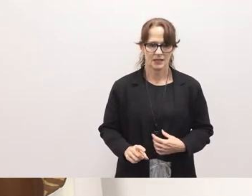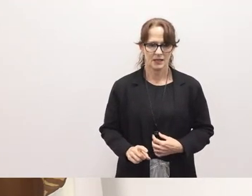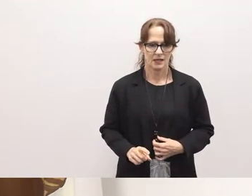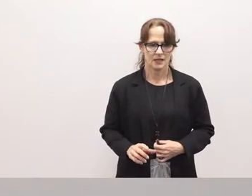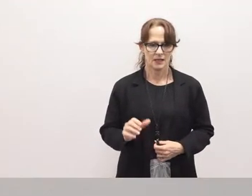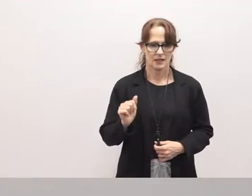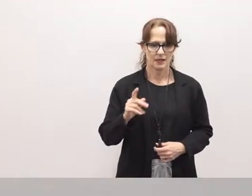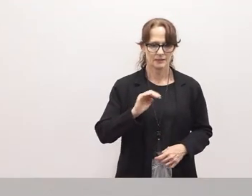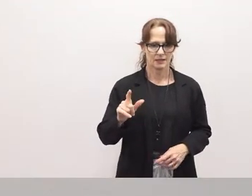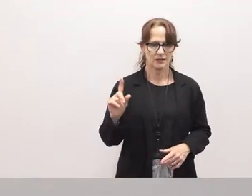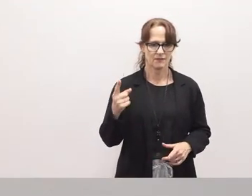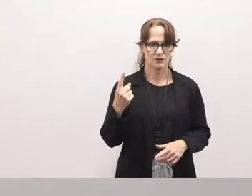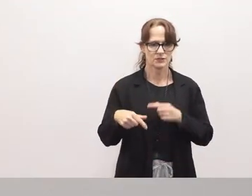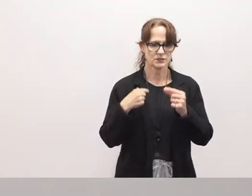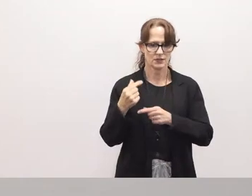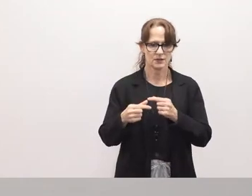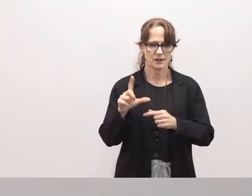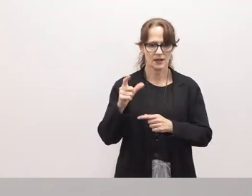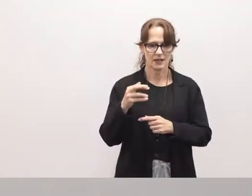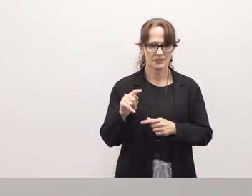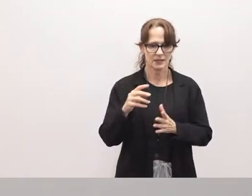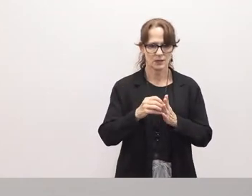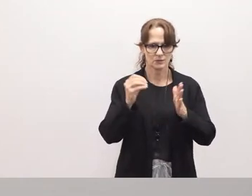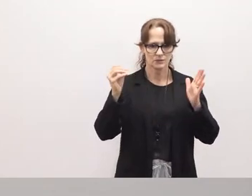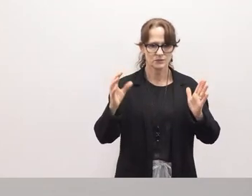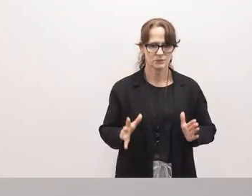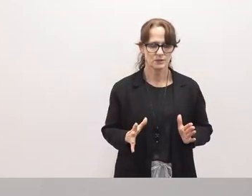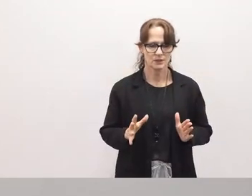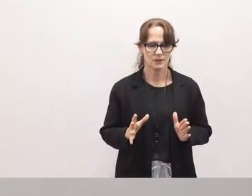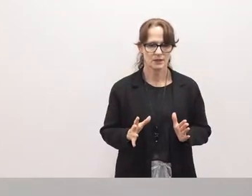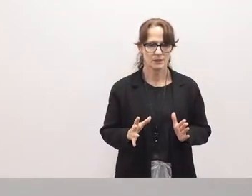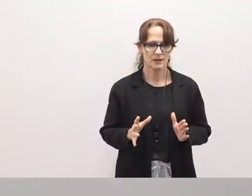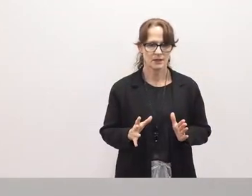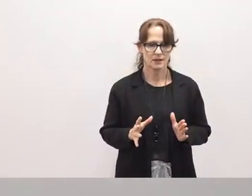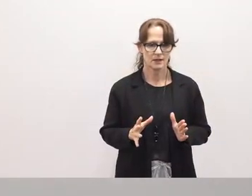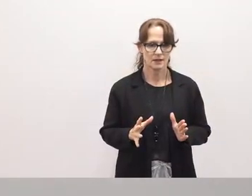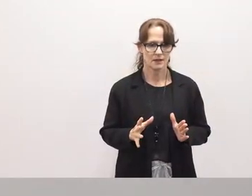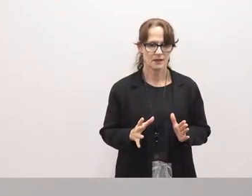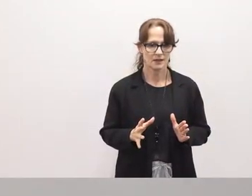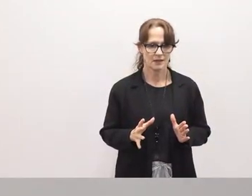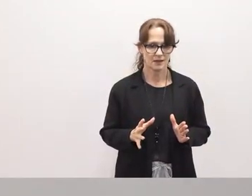So Axel is a first generation Latino student